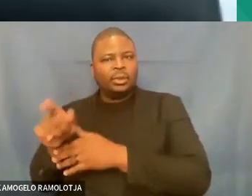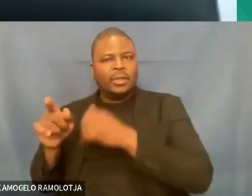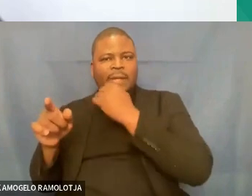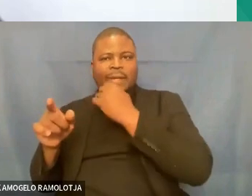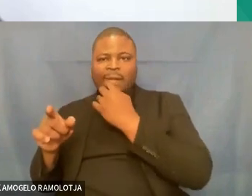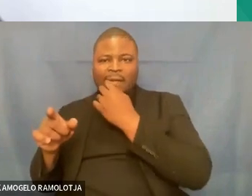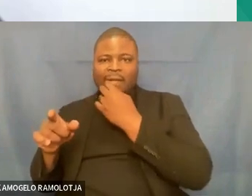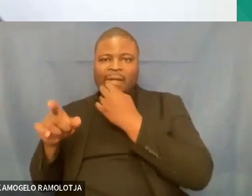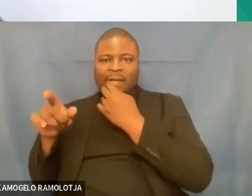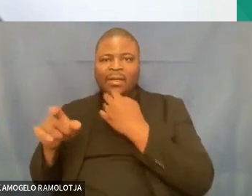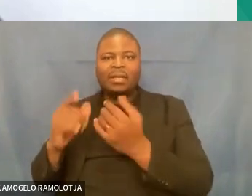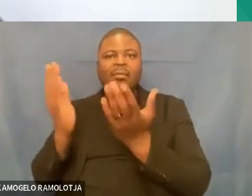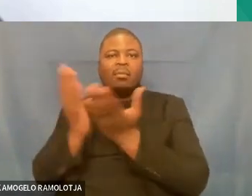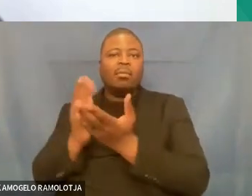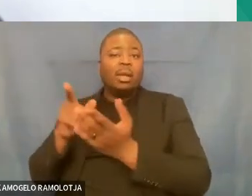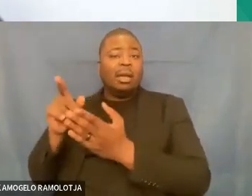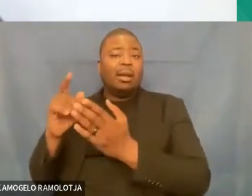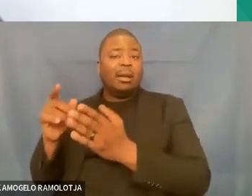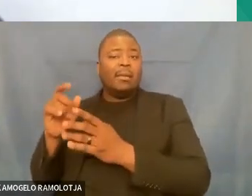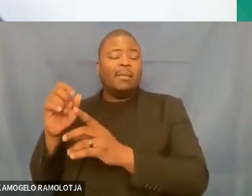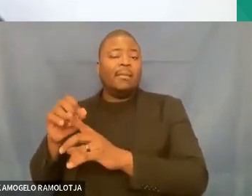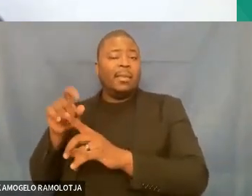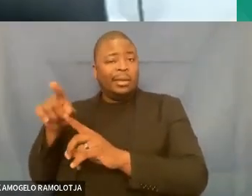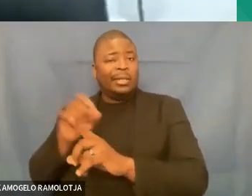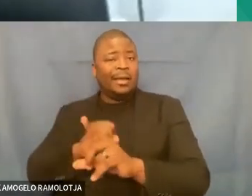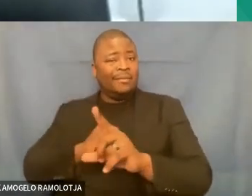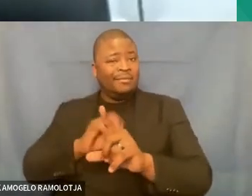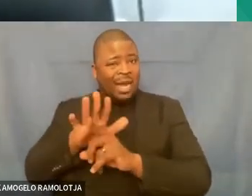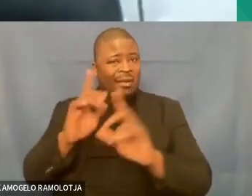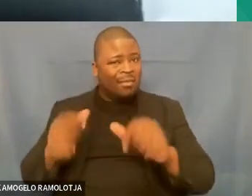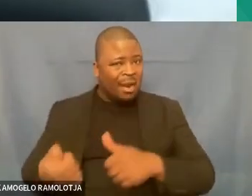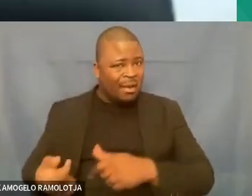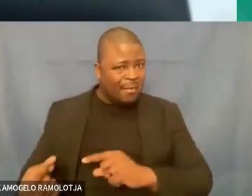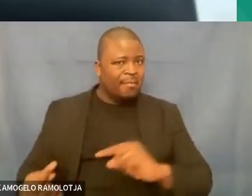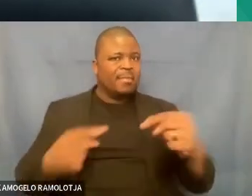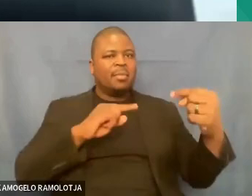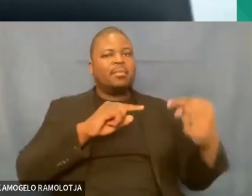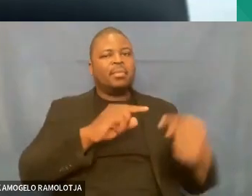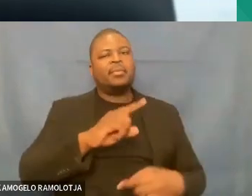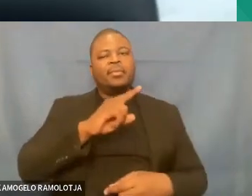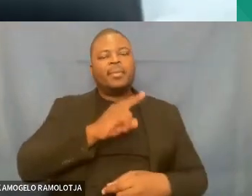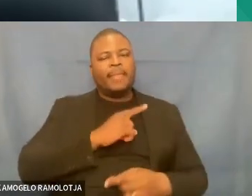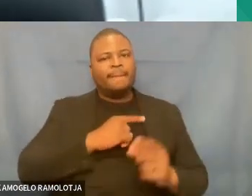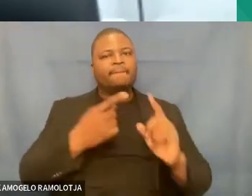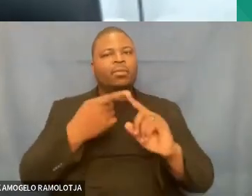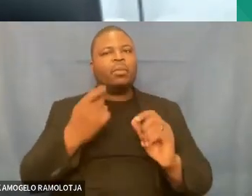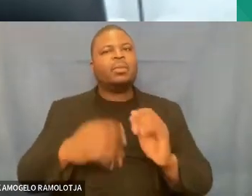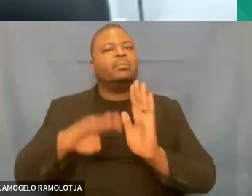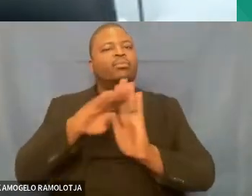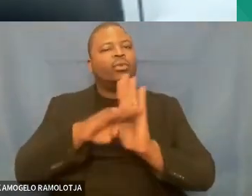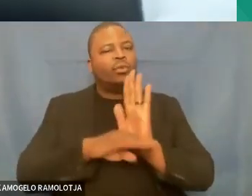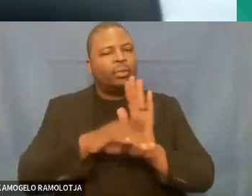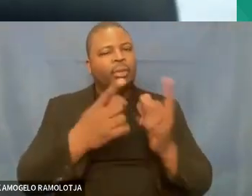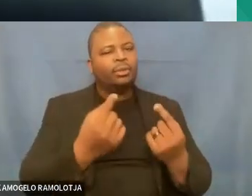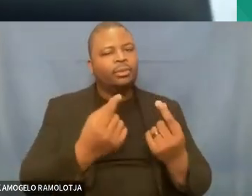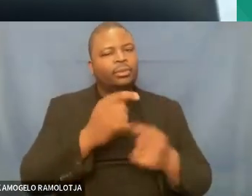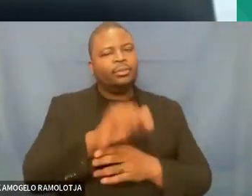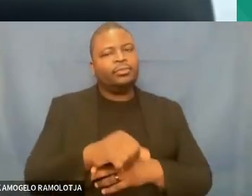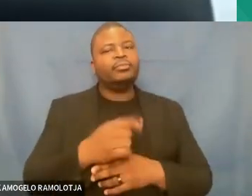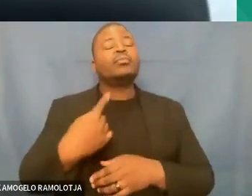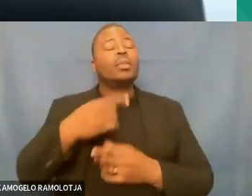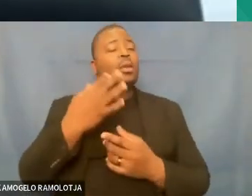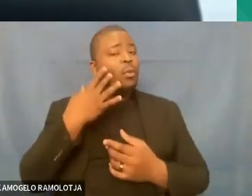because of the lack of consultation that was done for that program. So as we start with this, we're very cognizant of that.